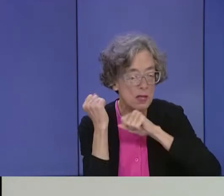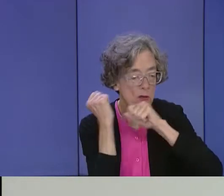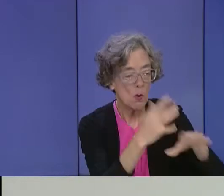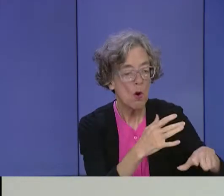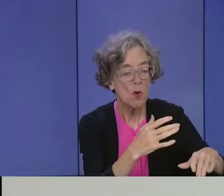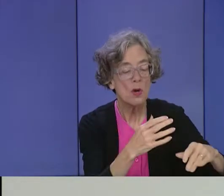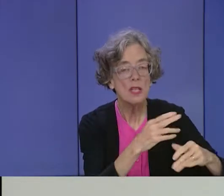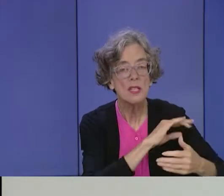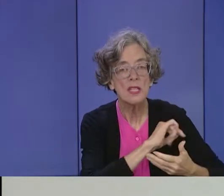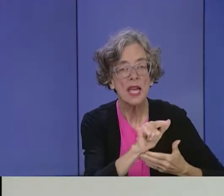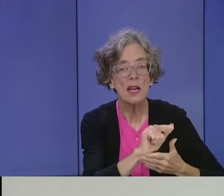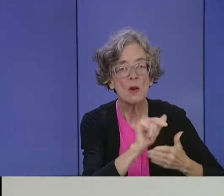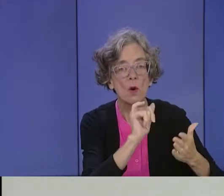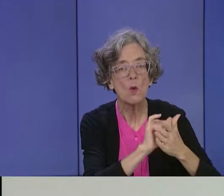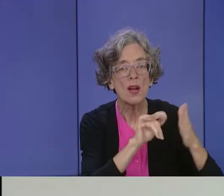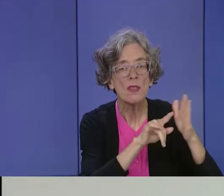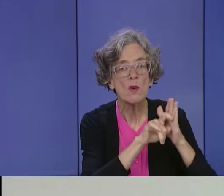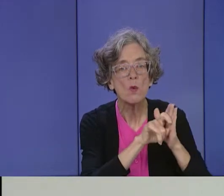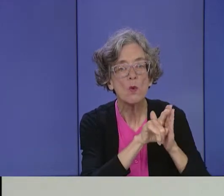Gehenna,